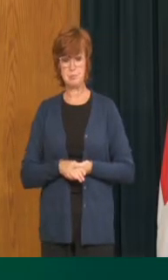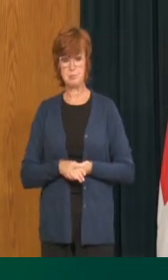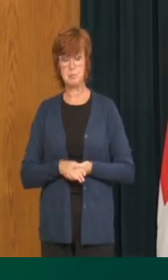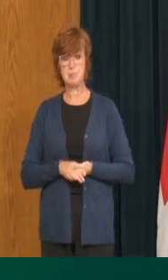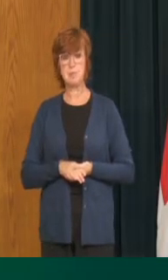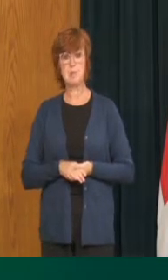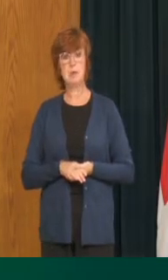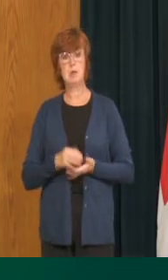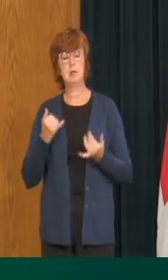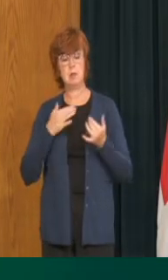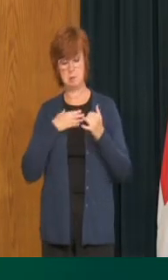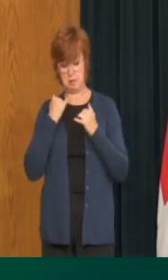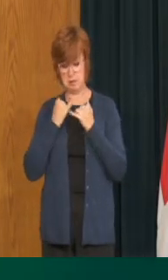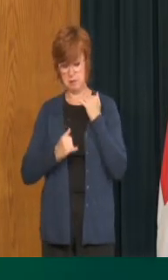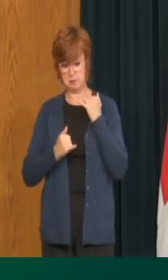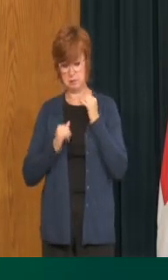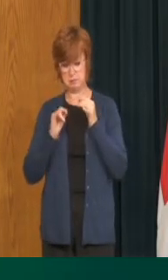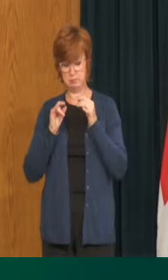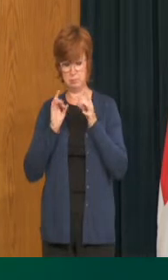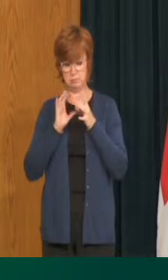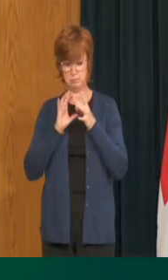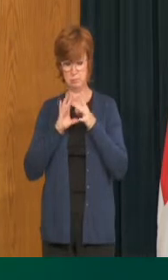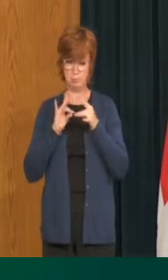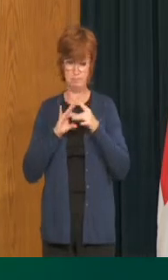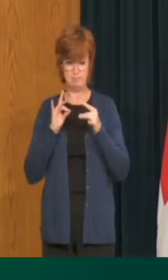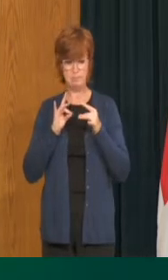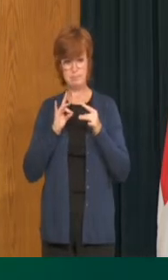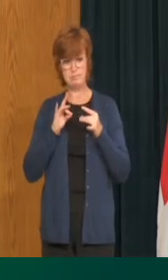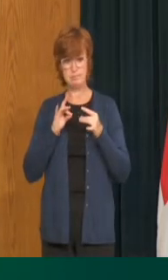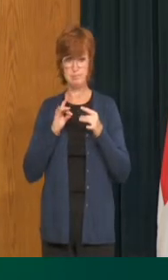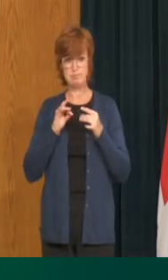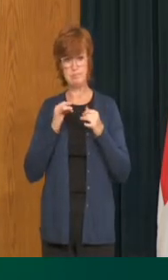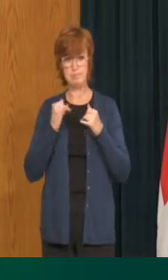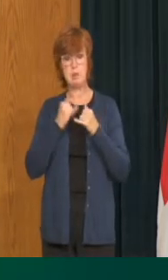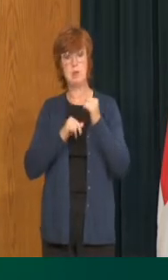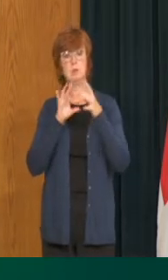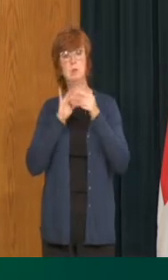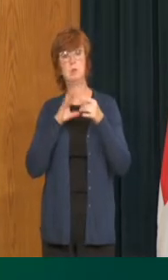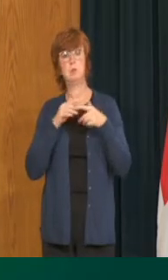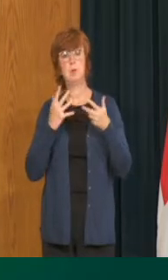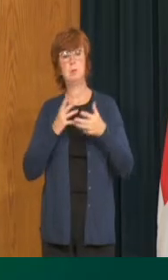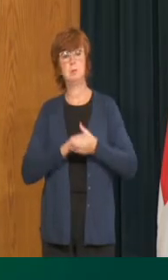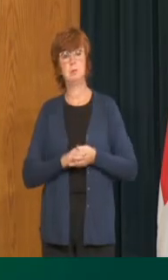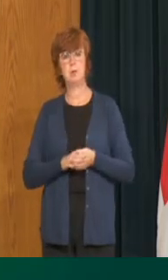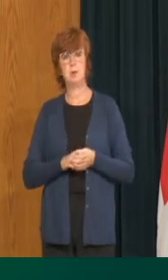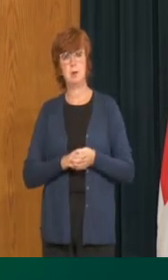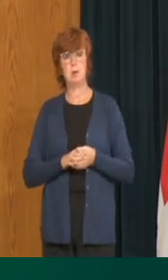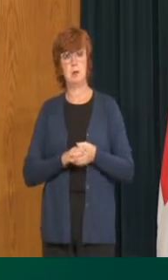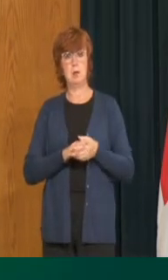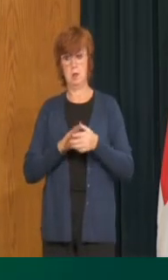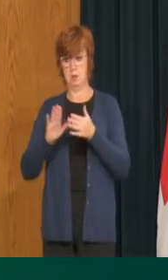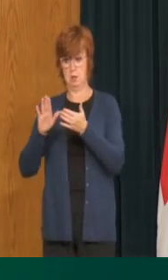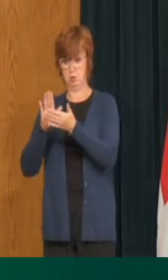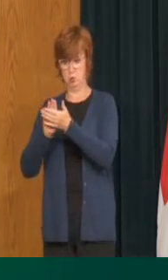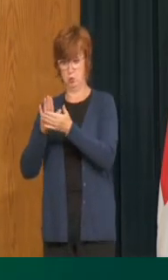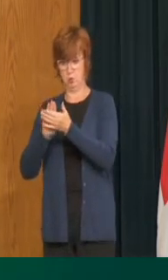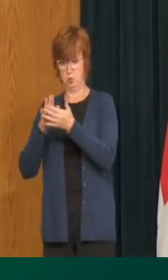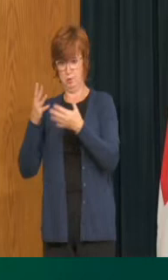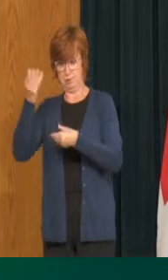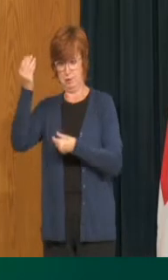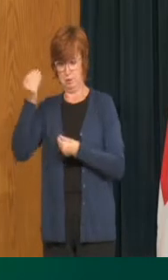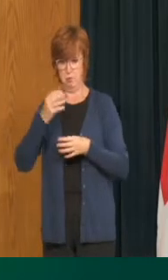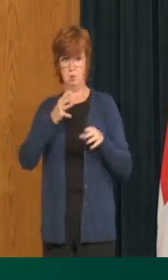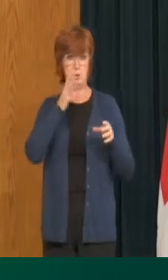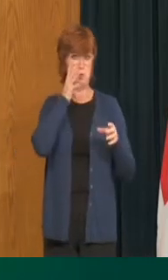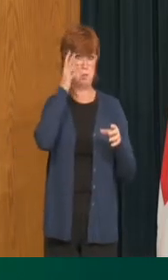finally, I just want to say that it's what we've heard from both schools and parents is that